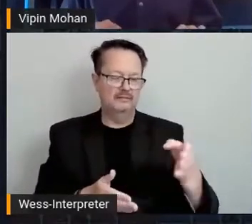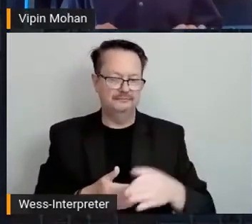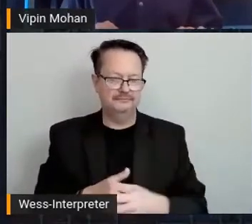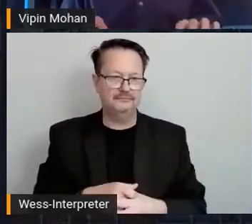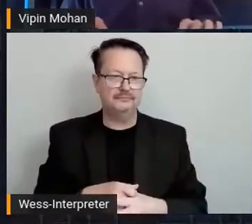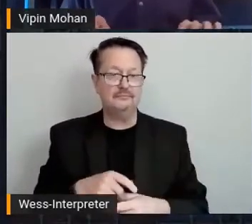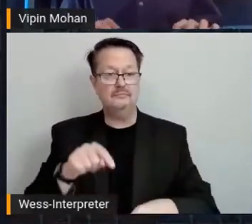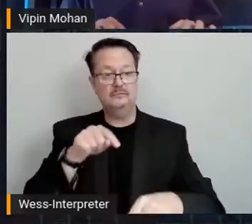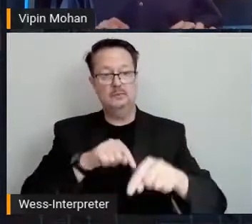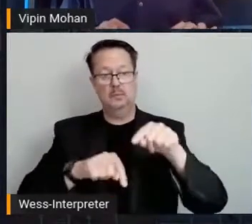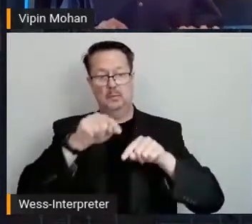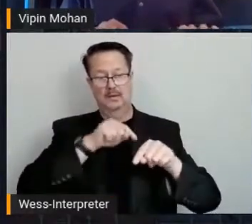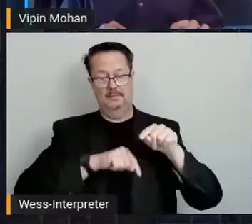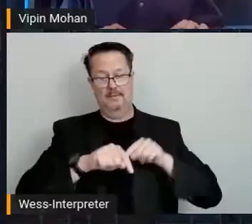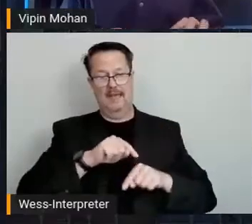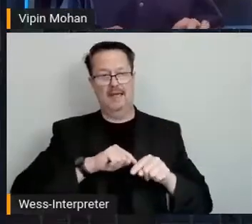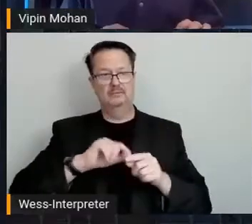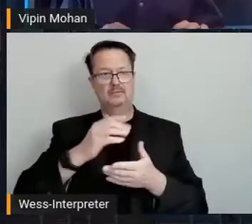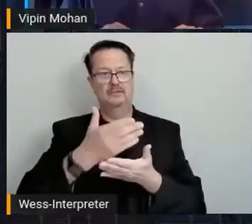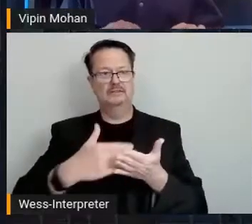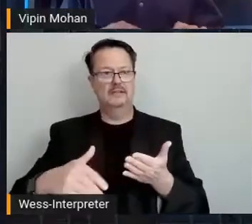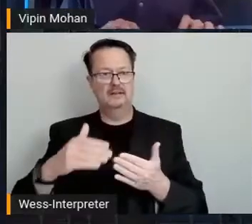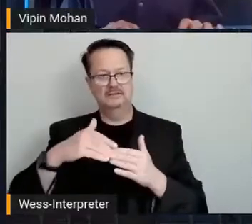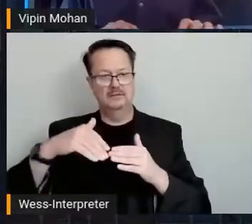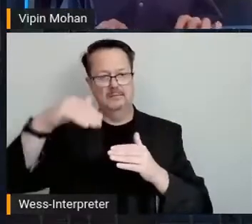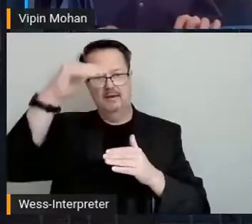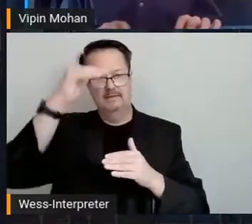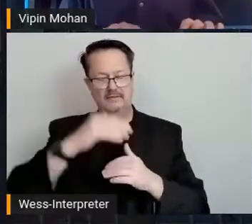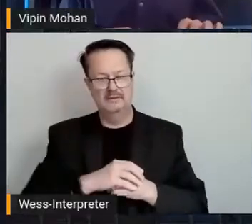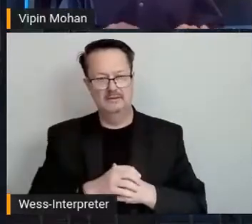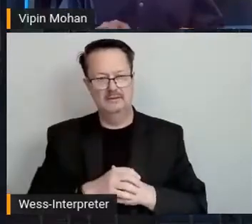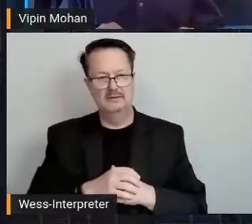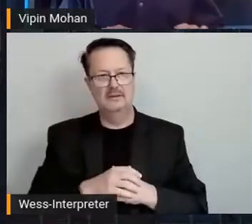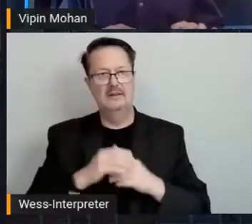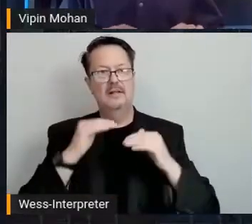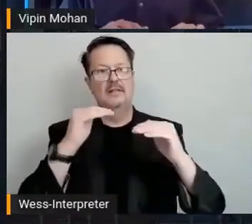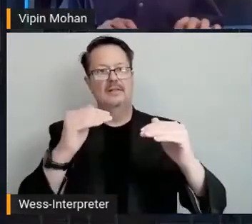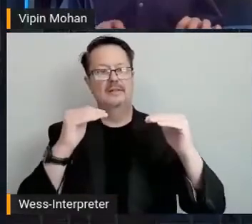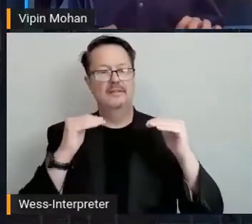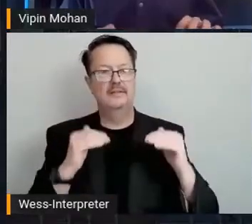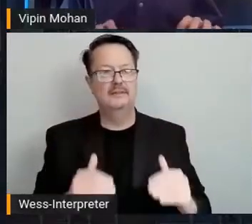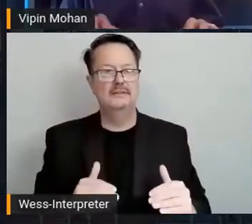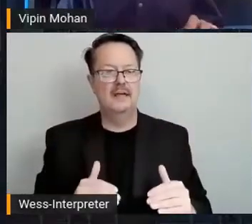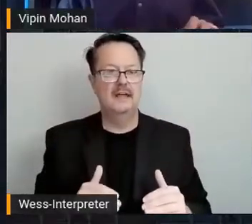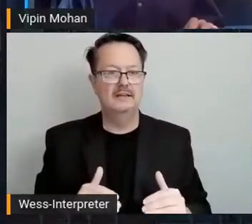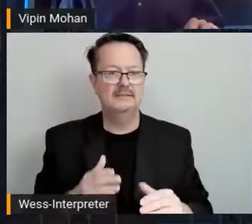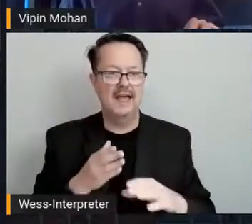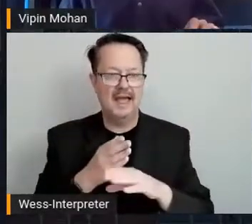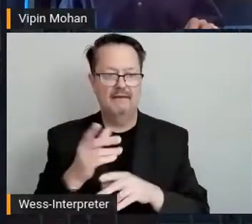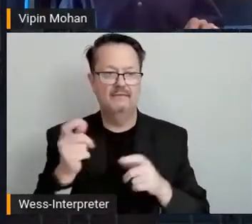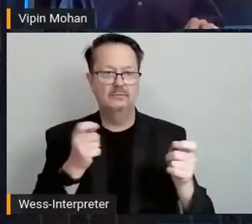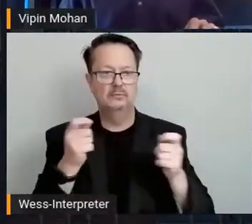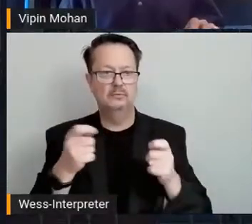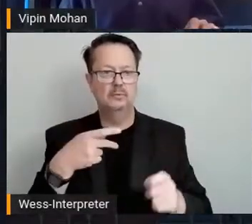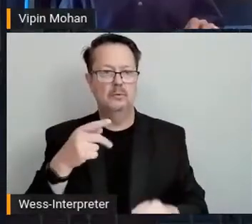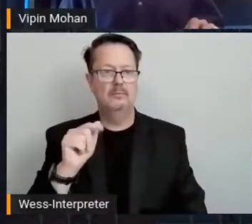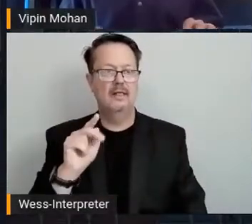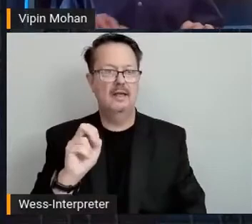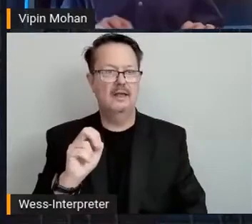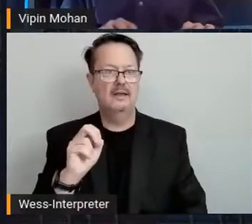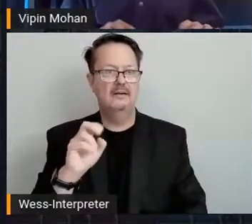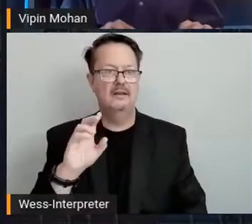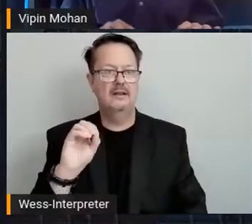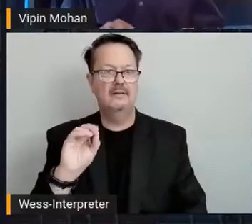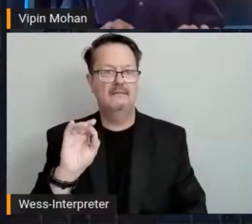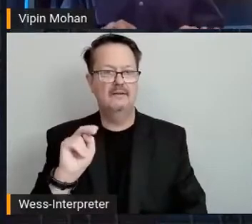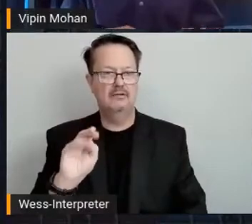Going back to the section that we were above, so the next one after the control plane configuration